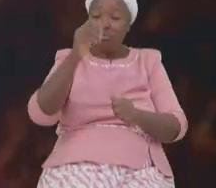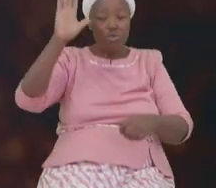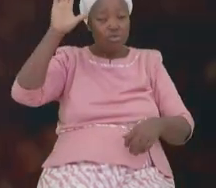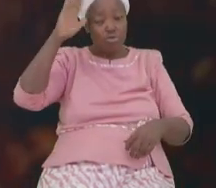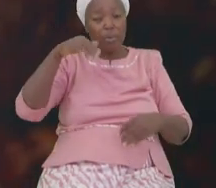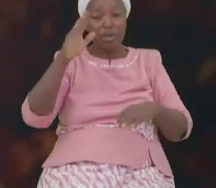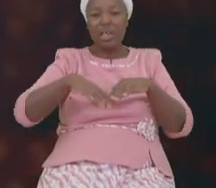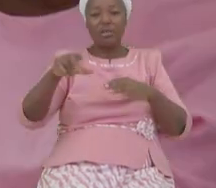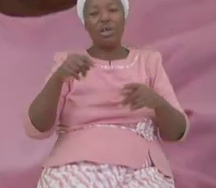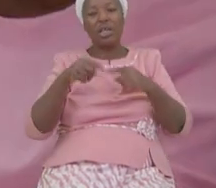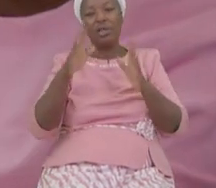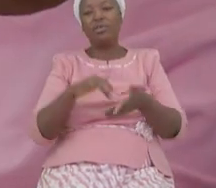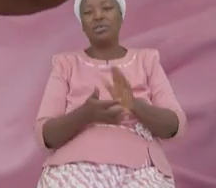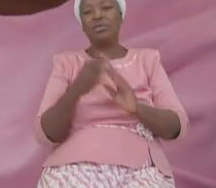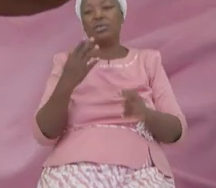enemy.